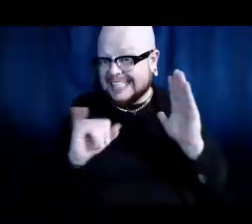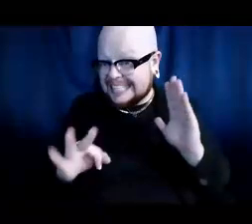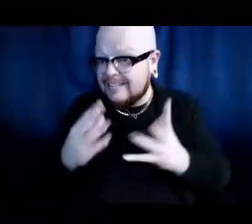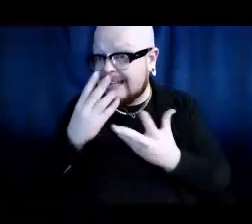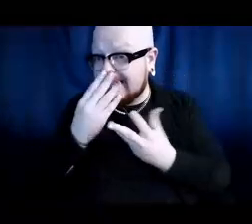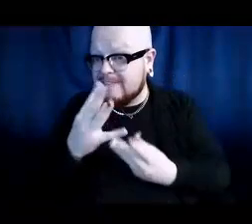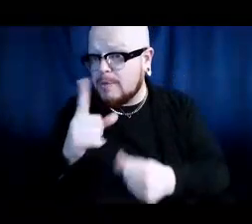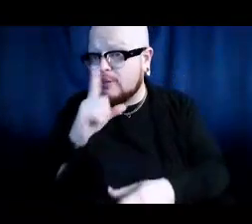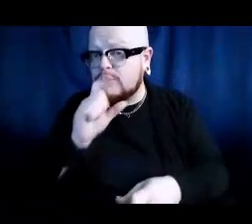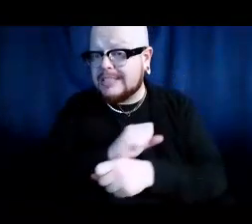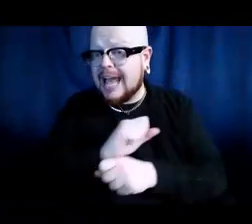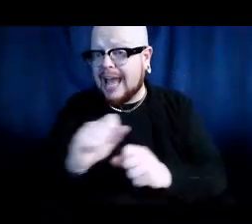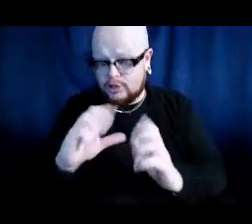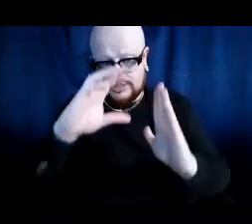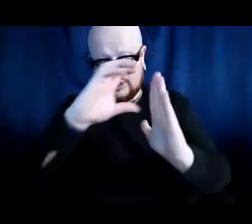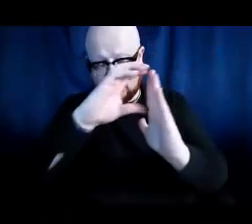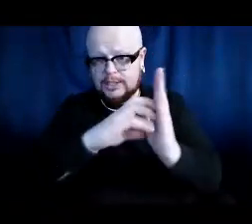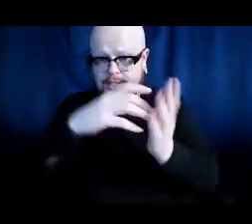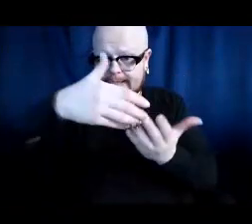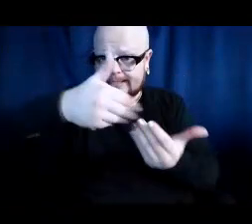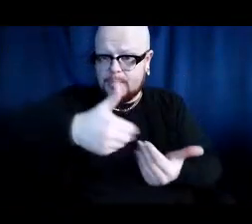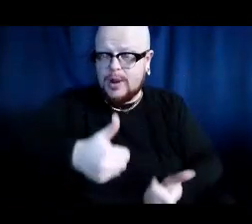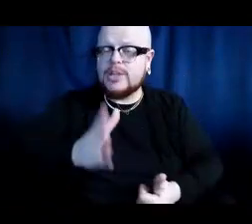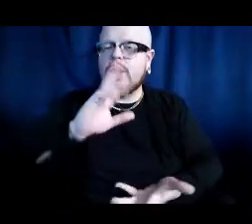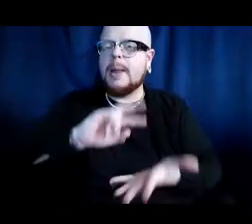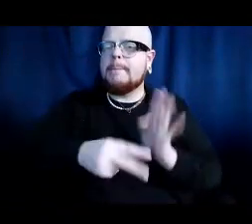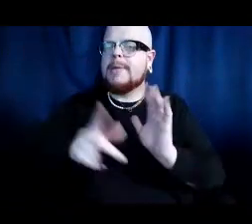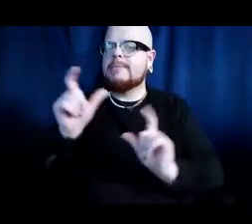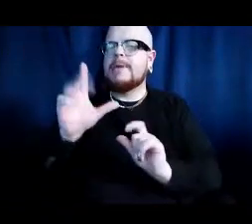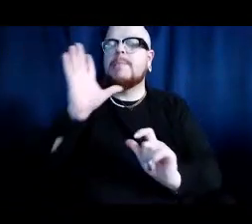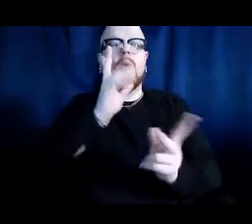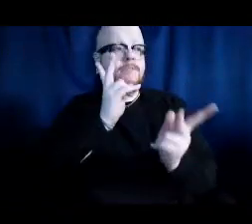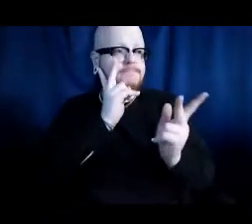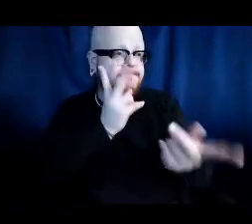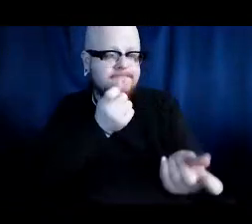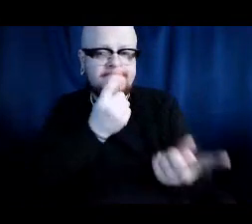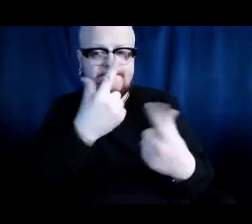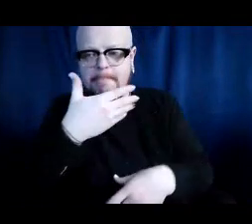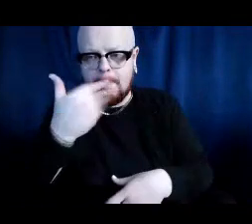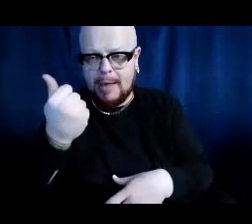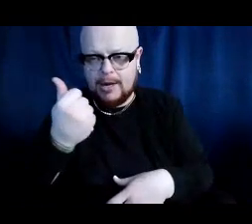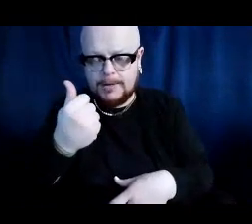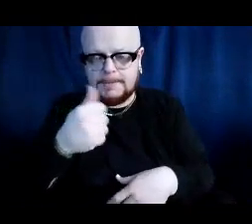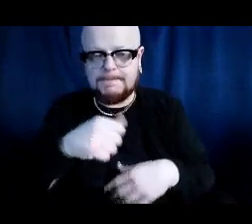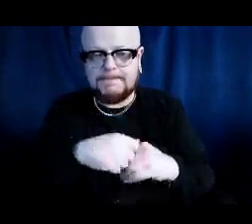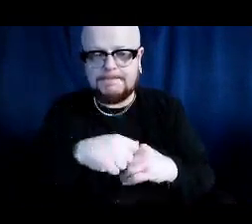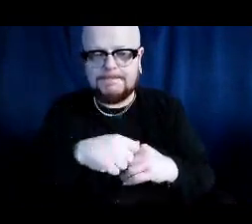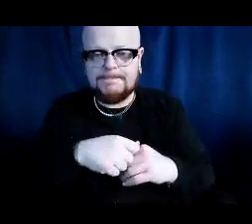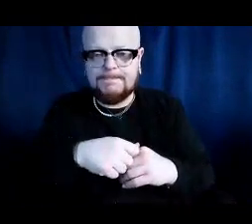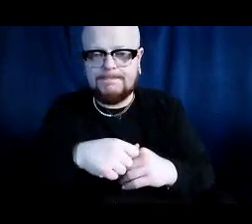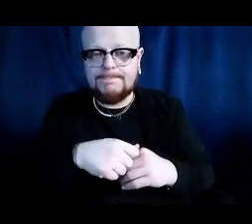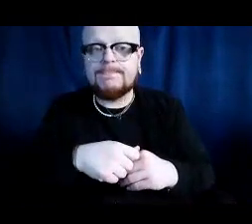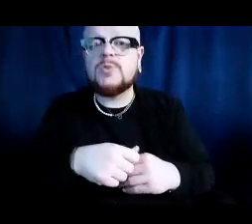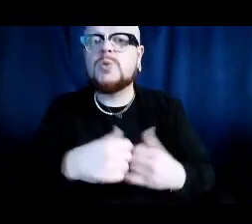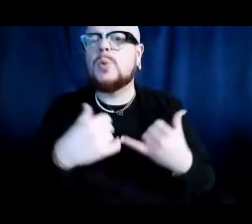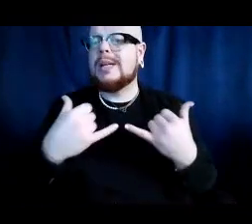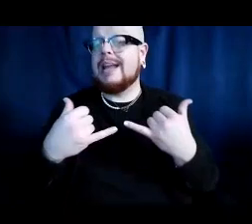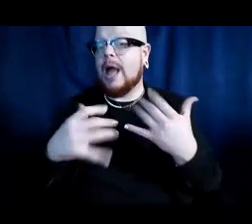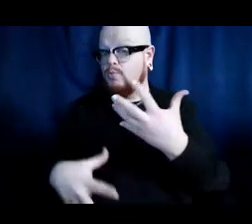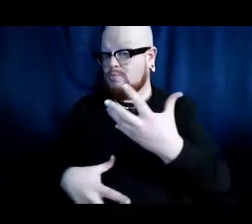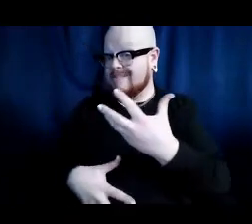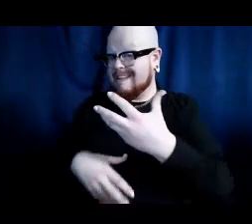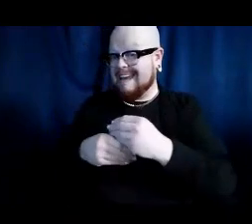efficiently. The 5th best practice is providing captions for audio and video content. Captions